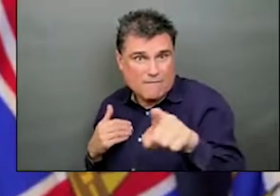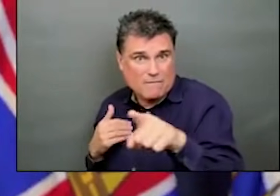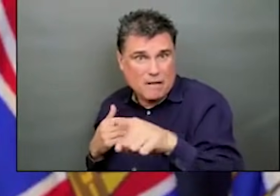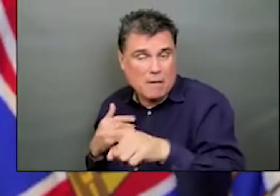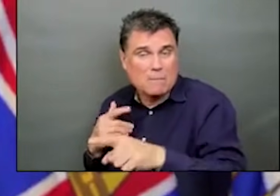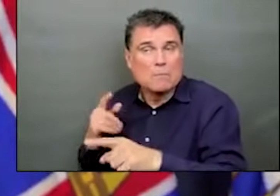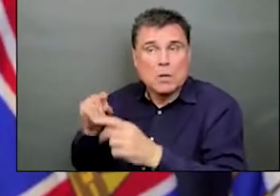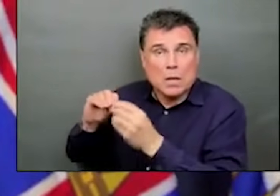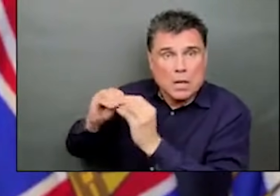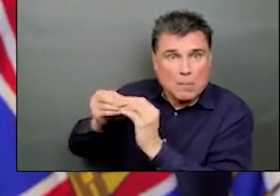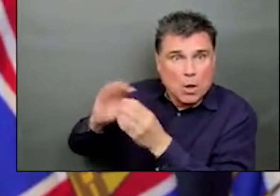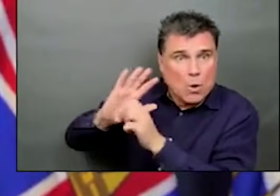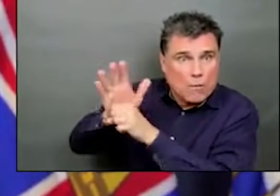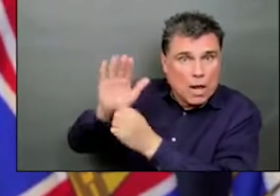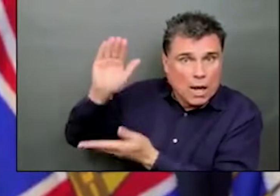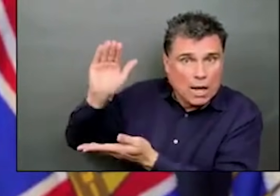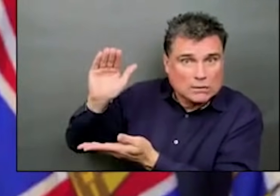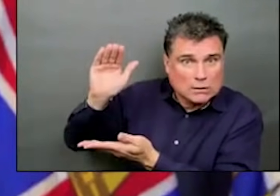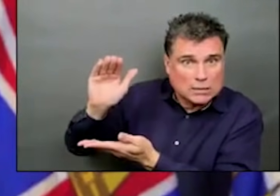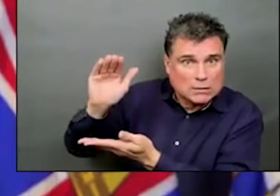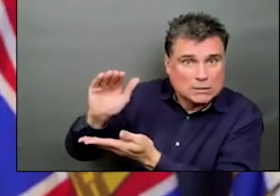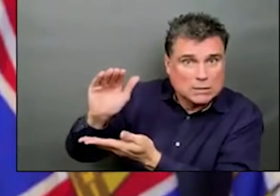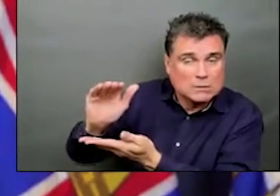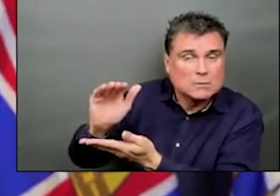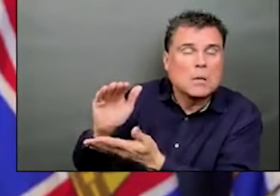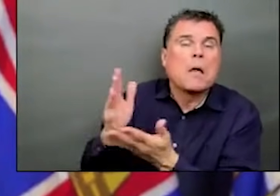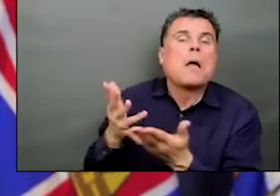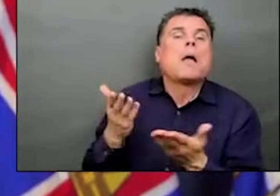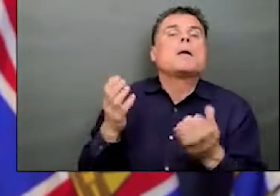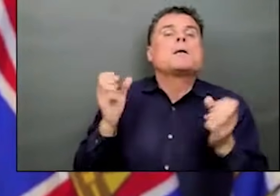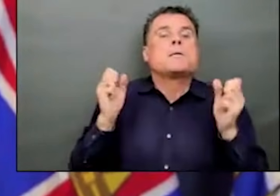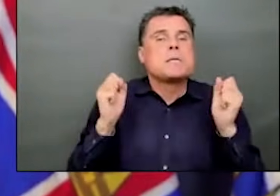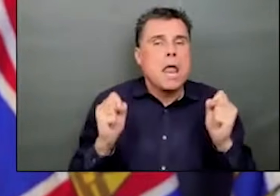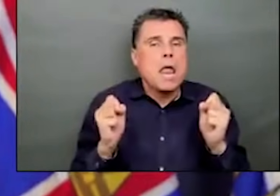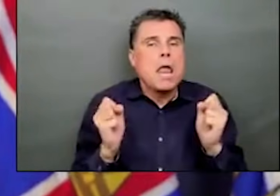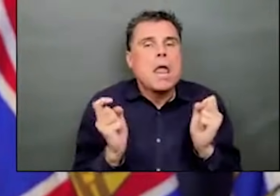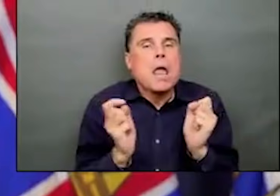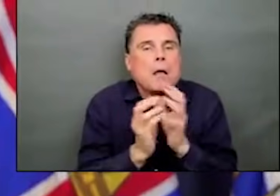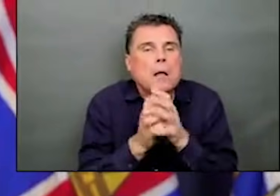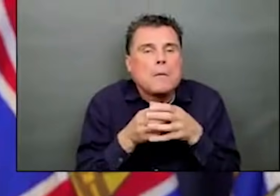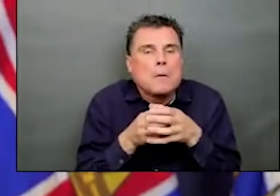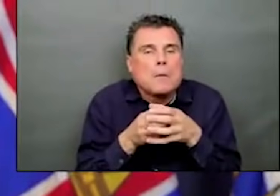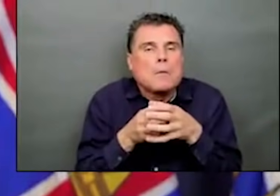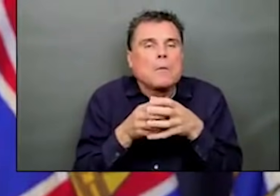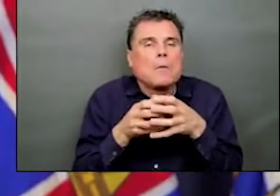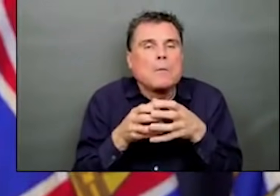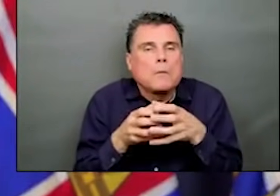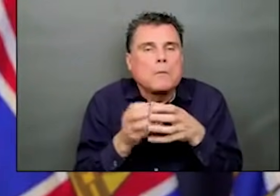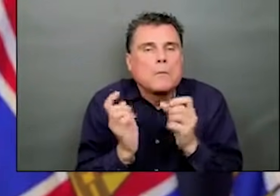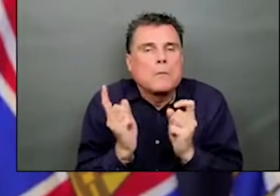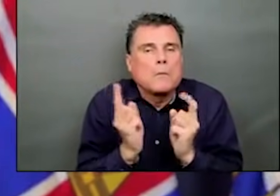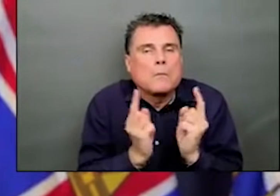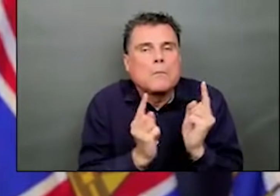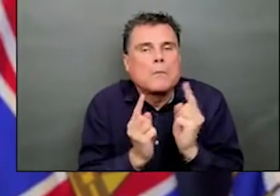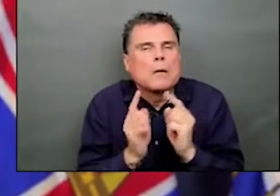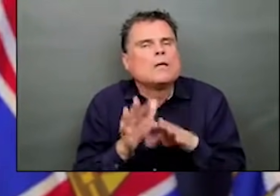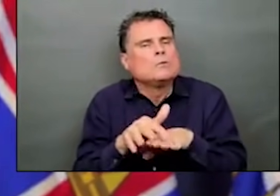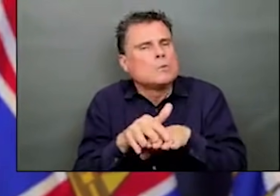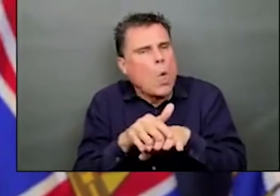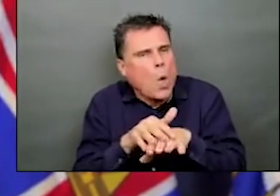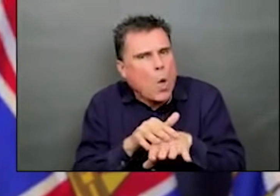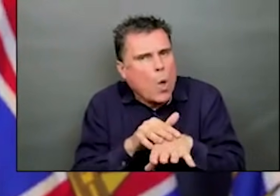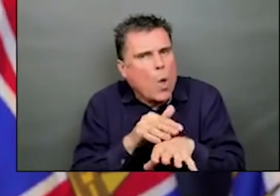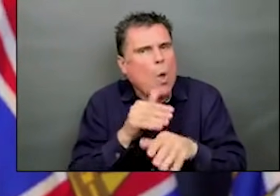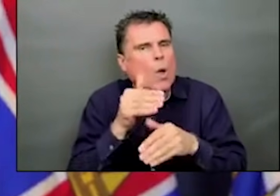have the virus goes down, we'll be able to have larger groups again. But it'll be in a slow and phased approach so that we're safe in how